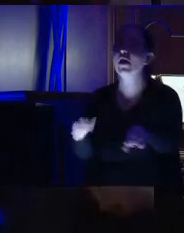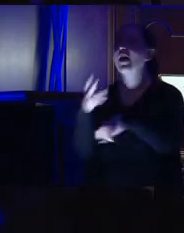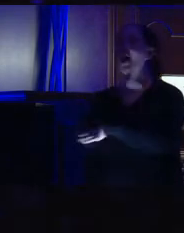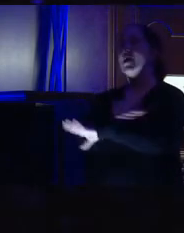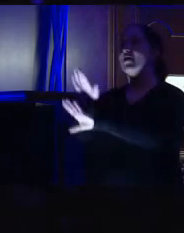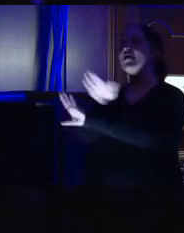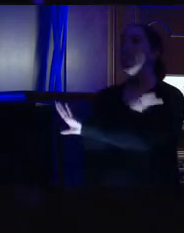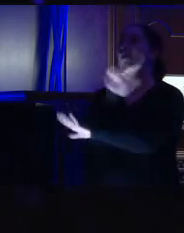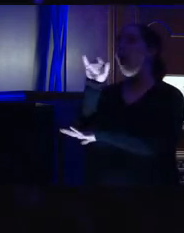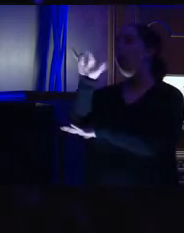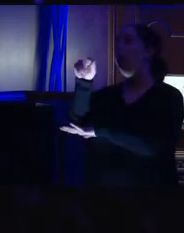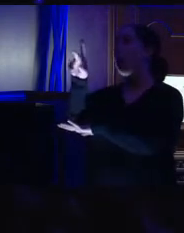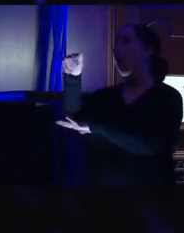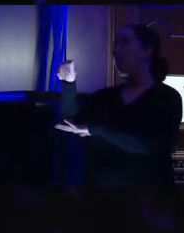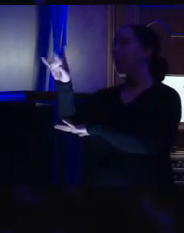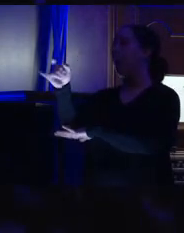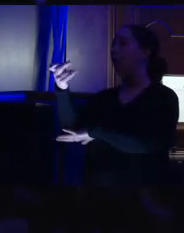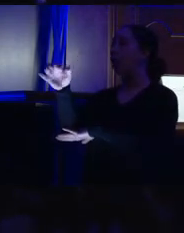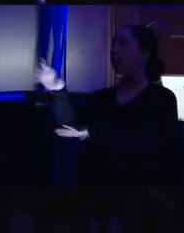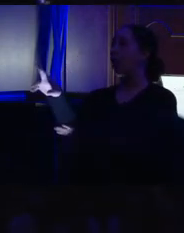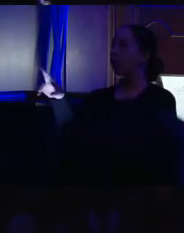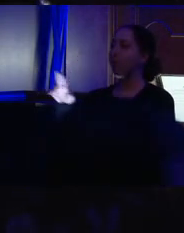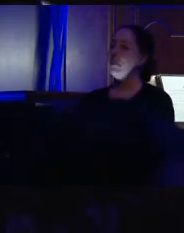sing the alma mater, the yellow and blue.